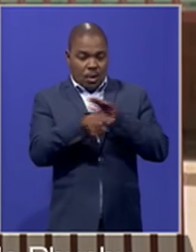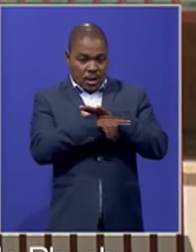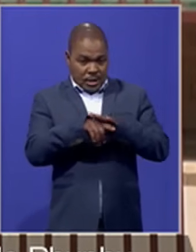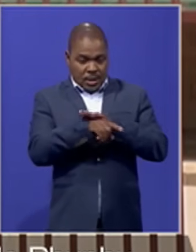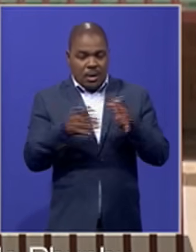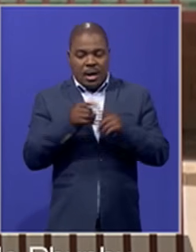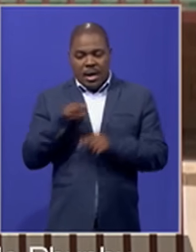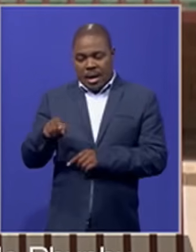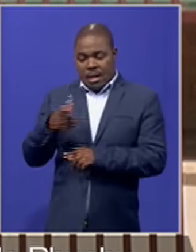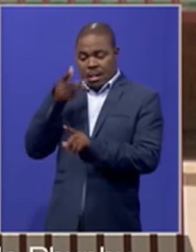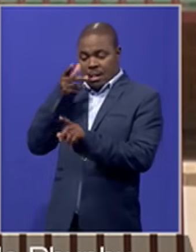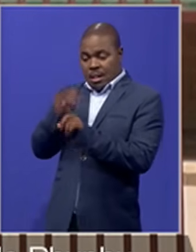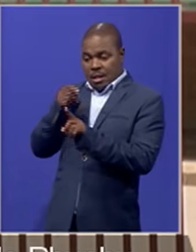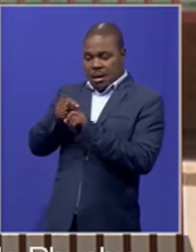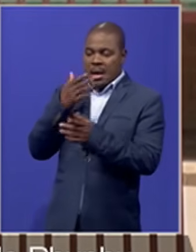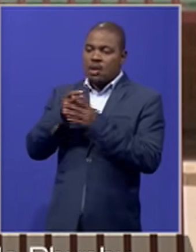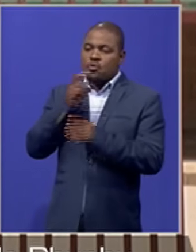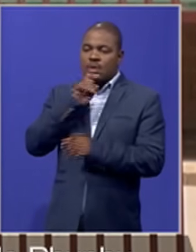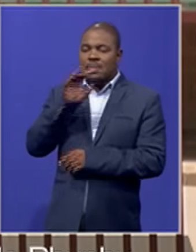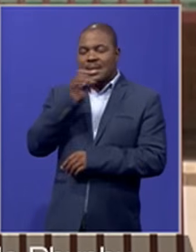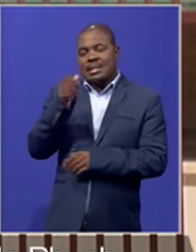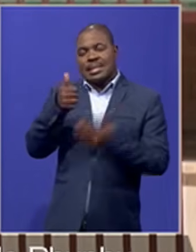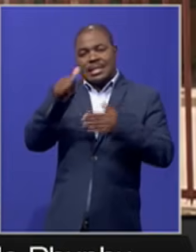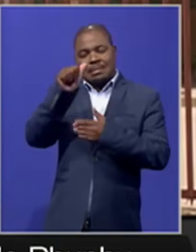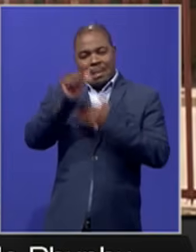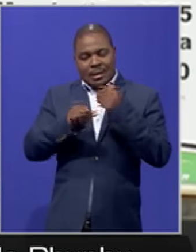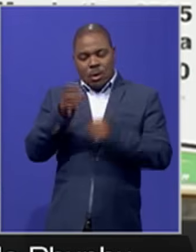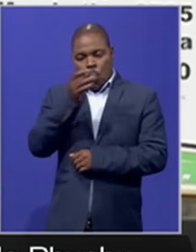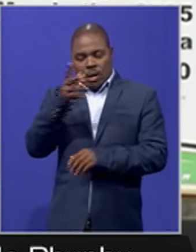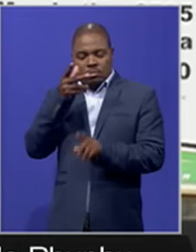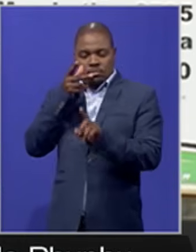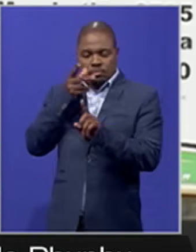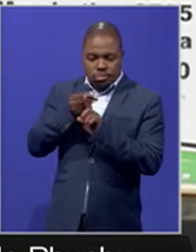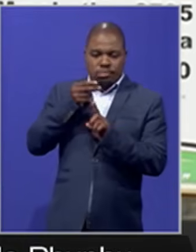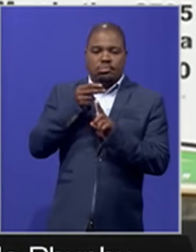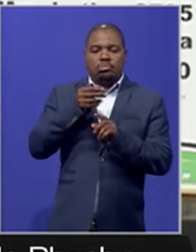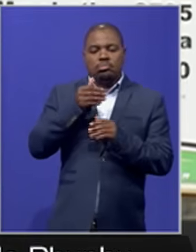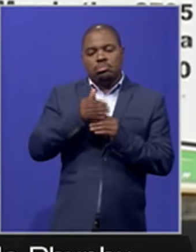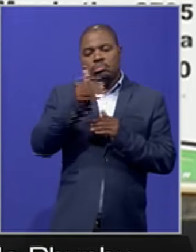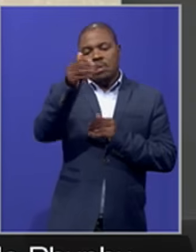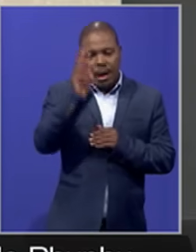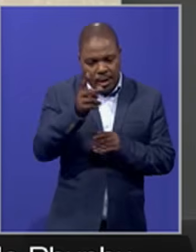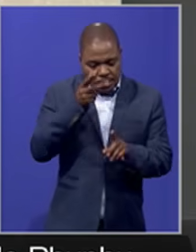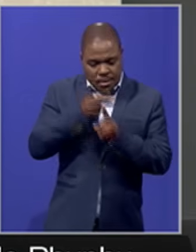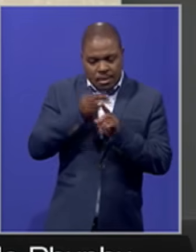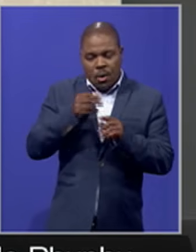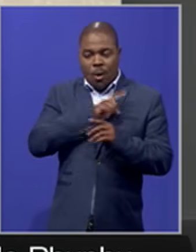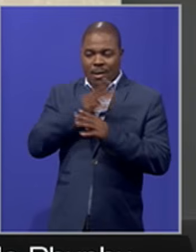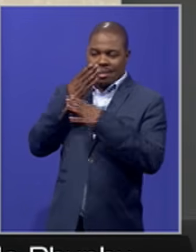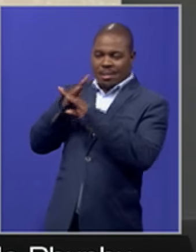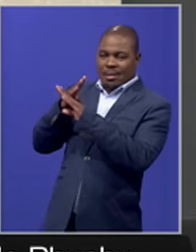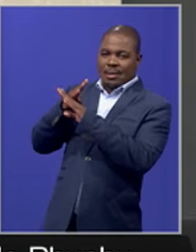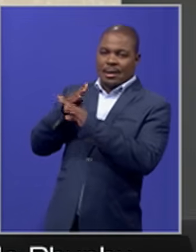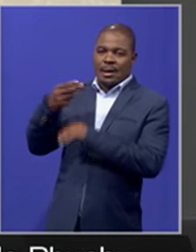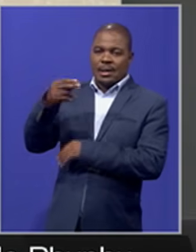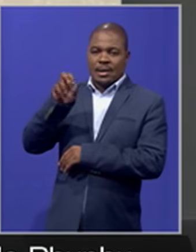Lenacapavir e le moento o dirisiwang gangwe mo dikgweding di le 6 go thibela HIV. Mongwe o kgona go